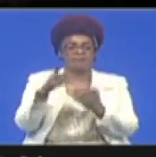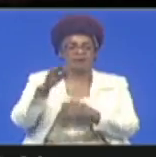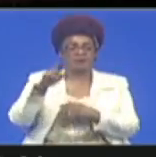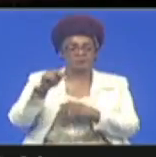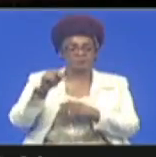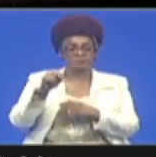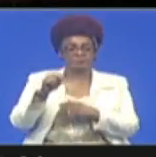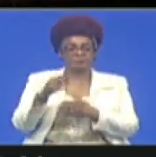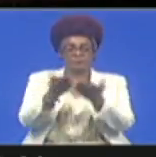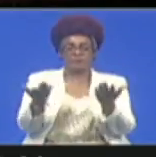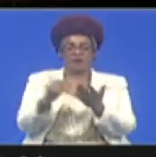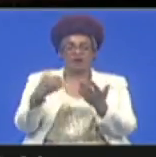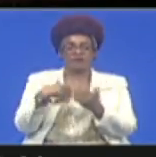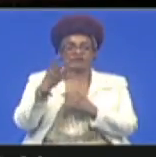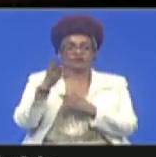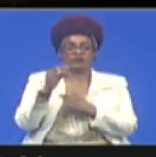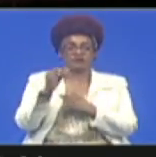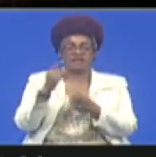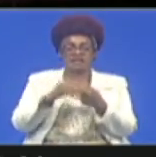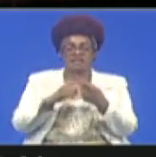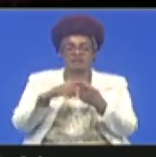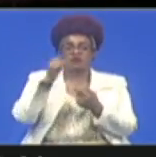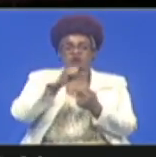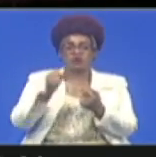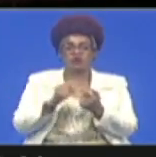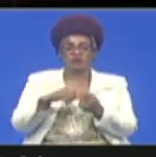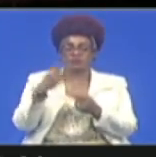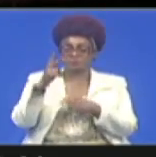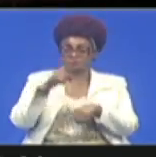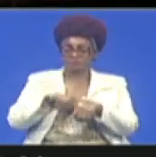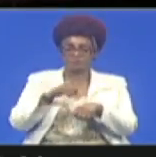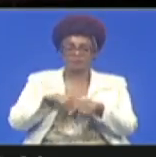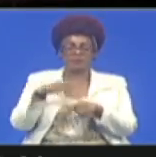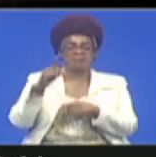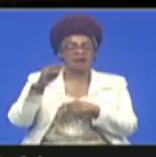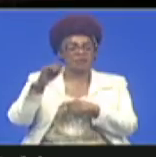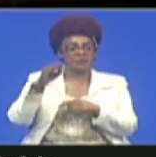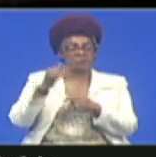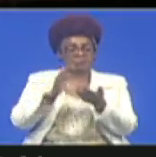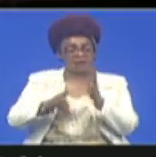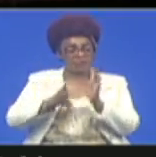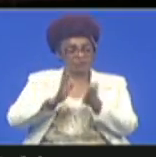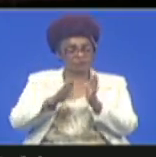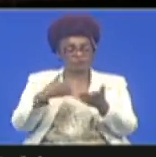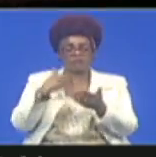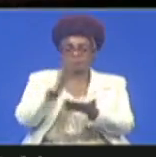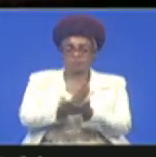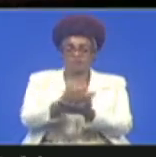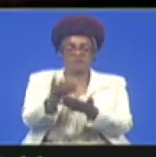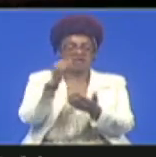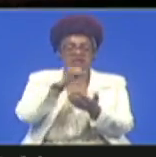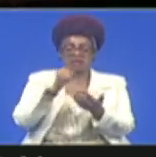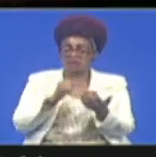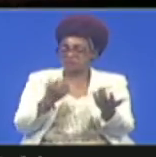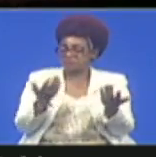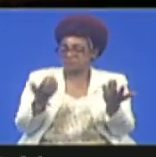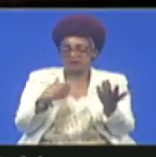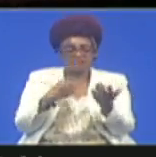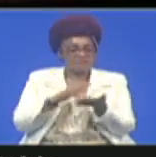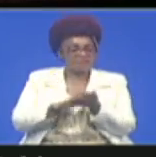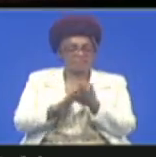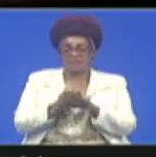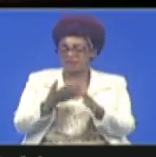Despite turning 40 years old this November, two-time World Marathon champion Edna Kiplagat will be out to prove age is no barrier as she aims for a